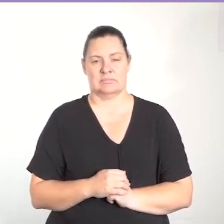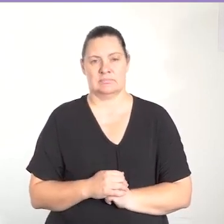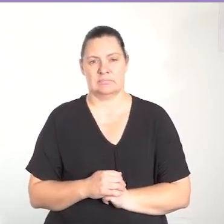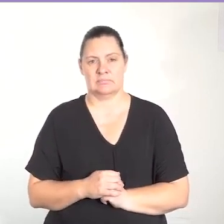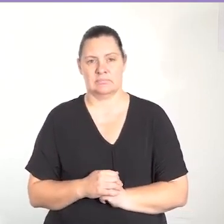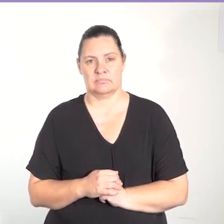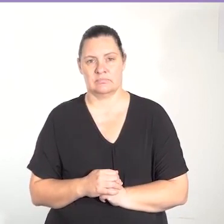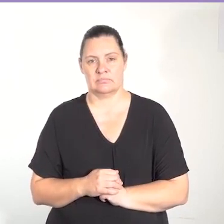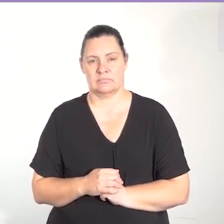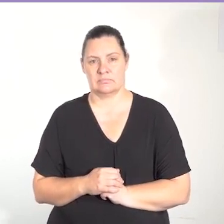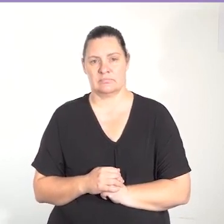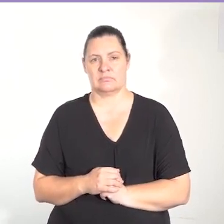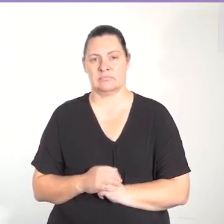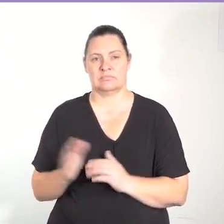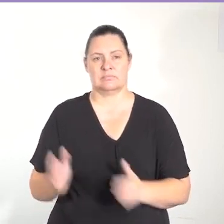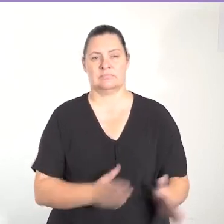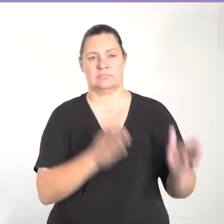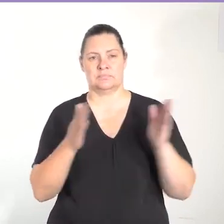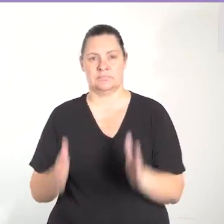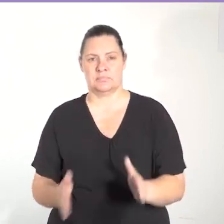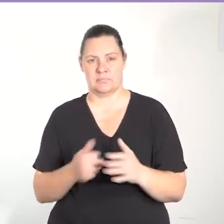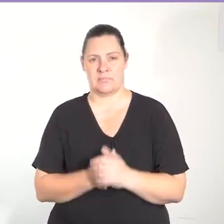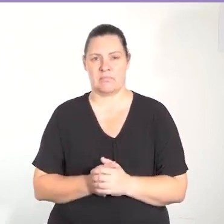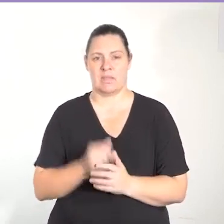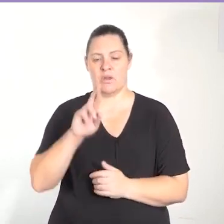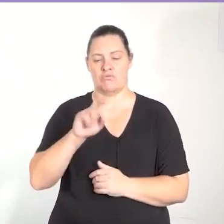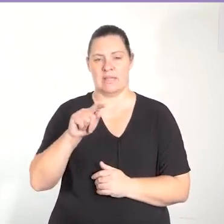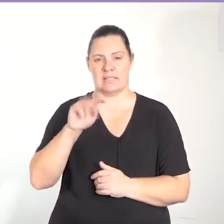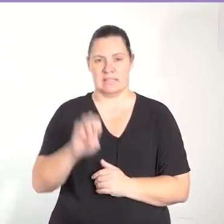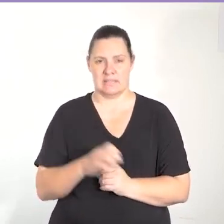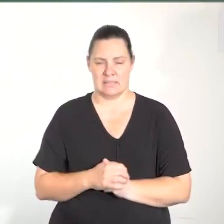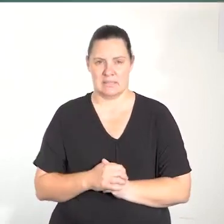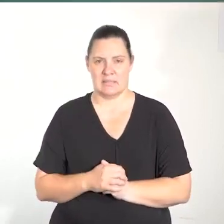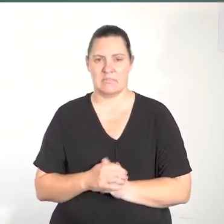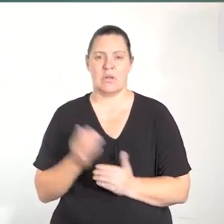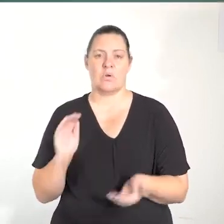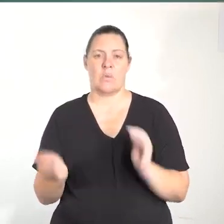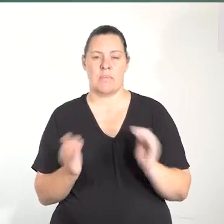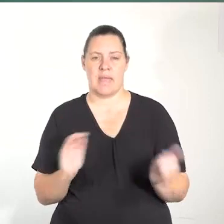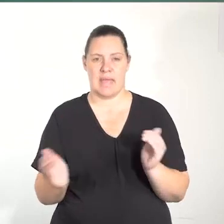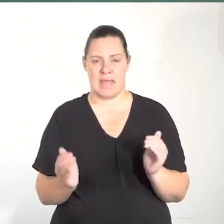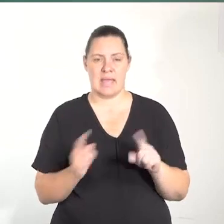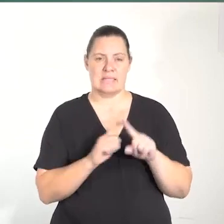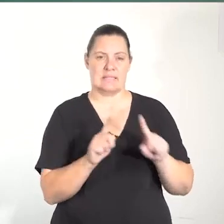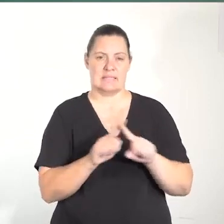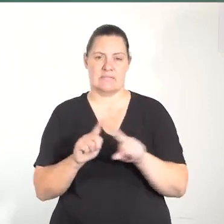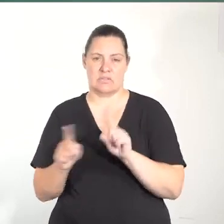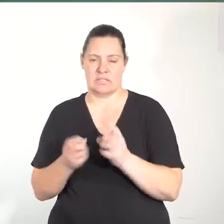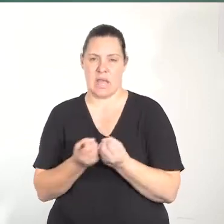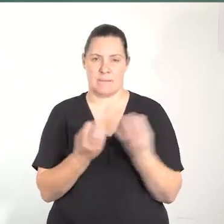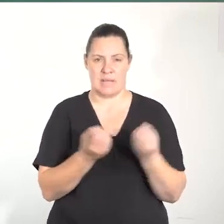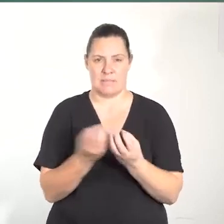3/4. Okay, let's move on to the next one. Rate. Rate is a comparison of